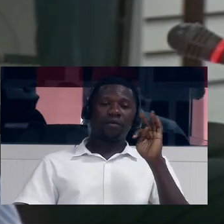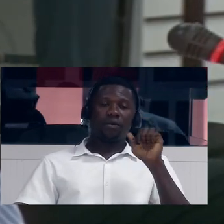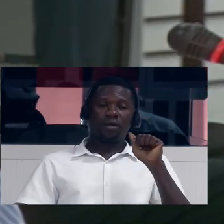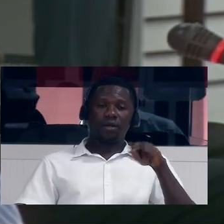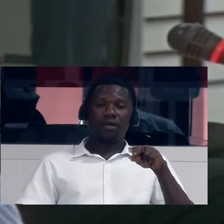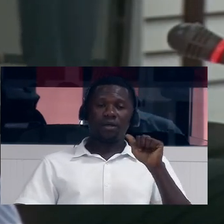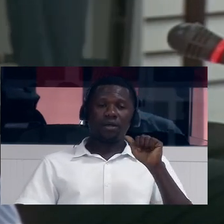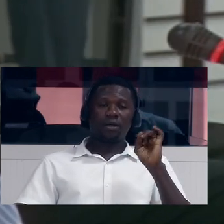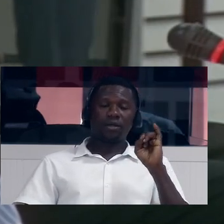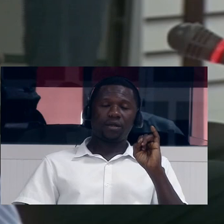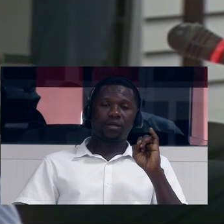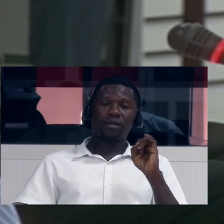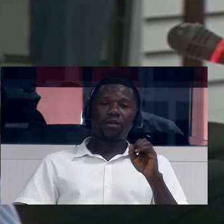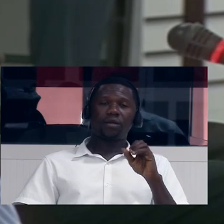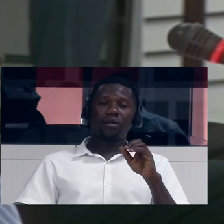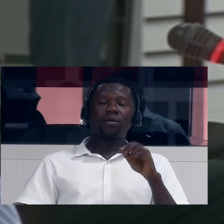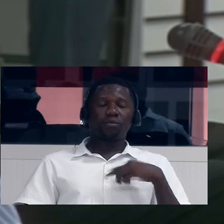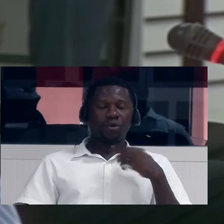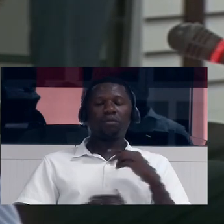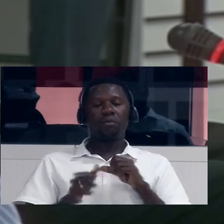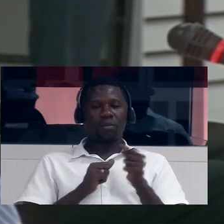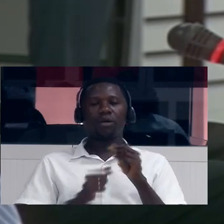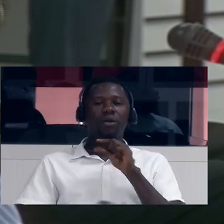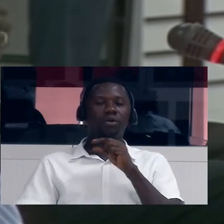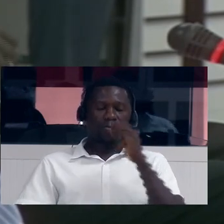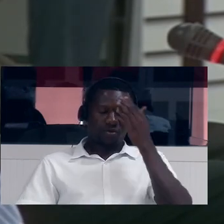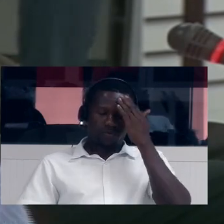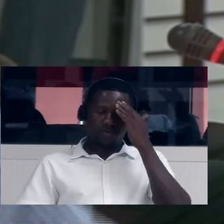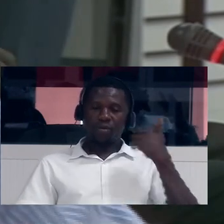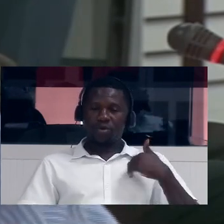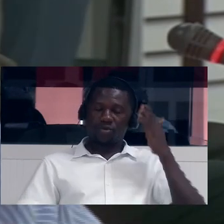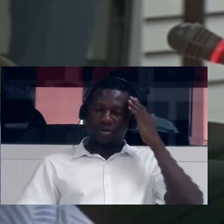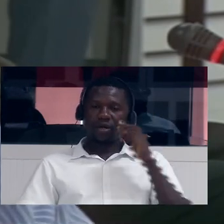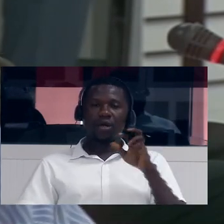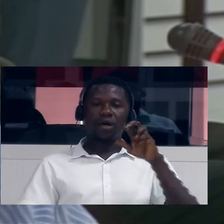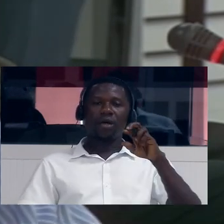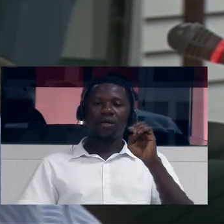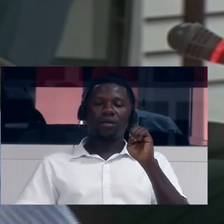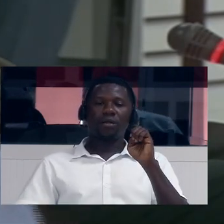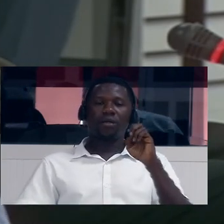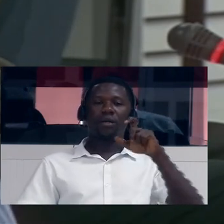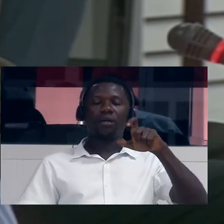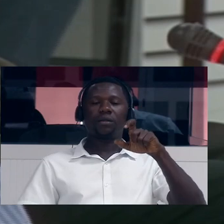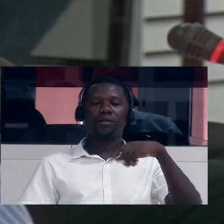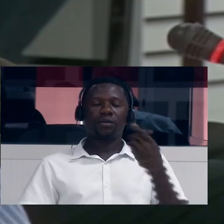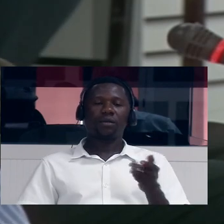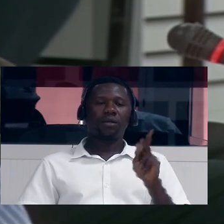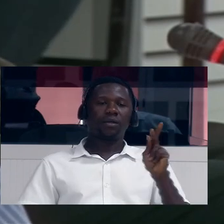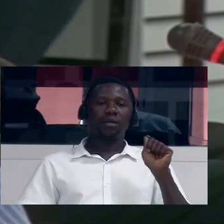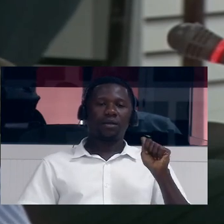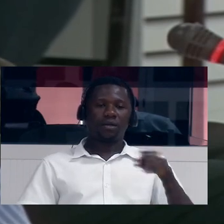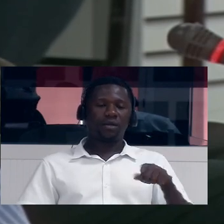King, but better known as Rex King. And what is your date of birth, Mr. King? I was born on